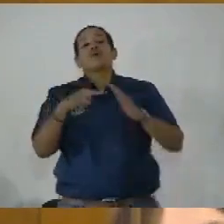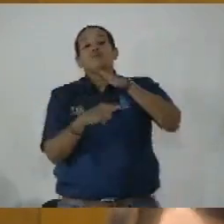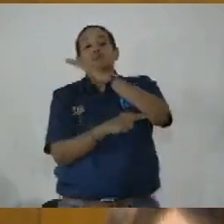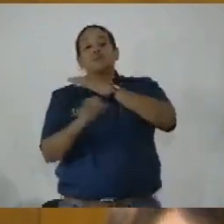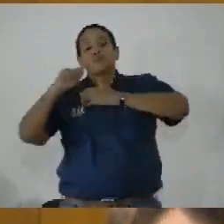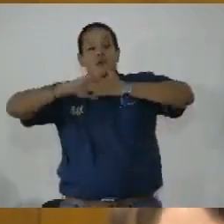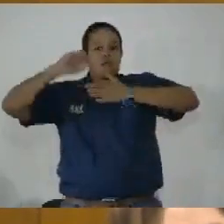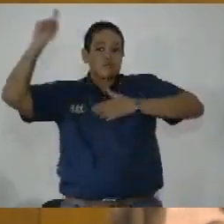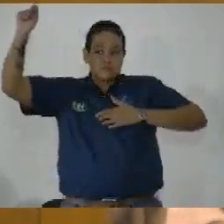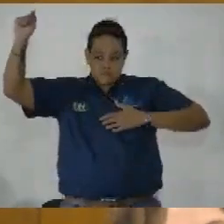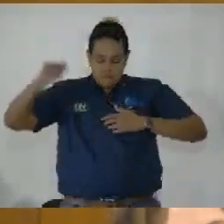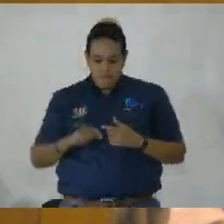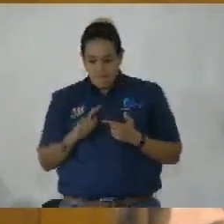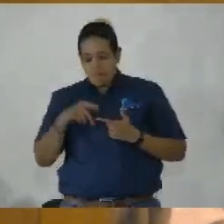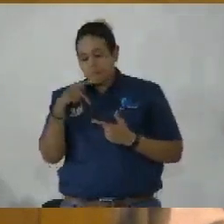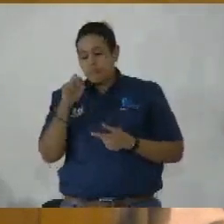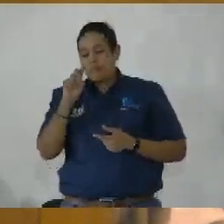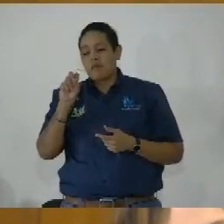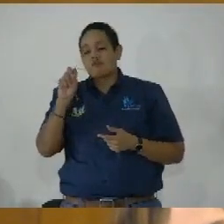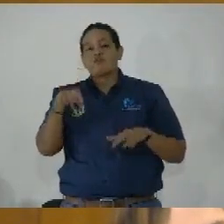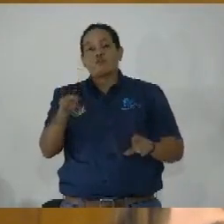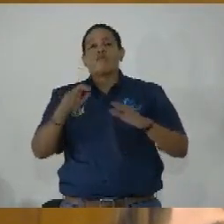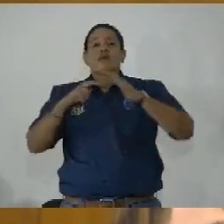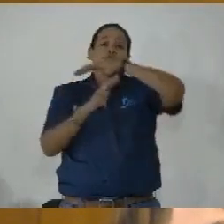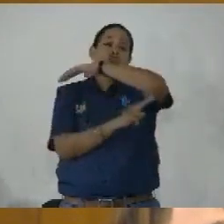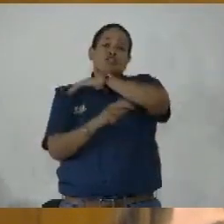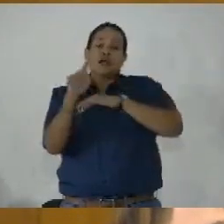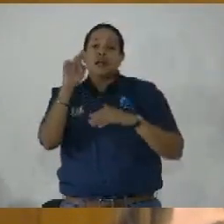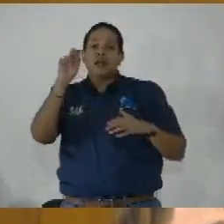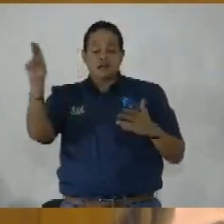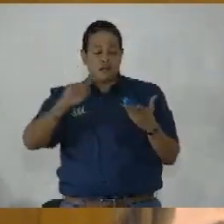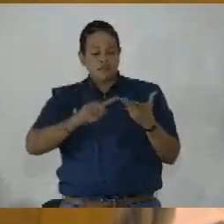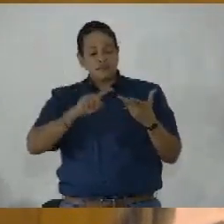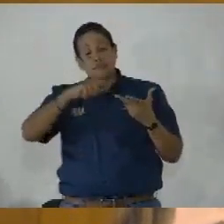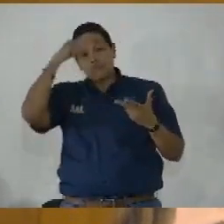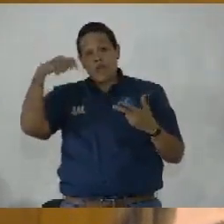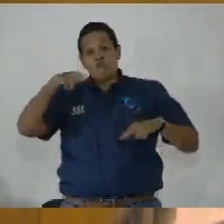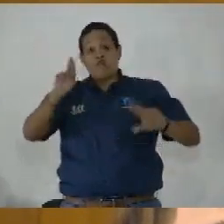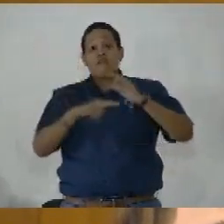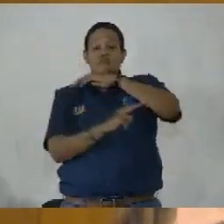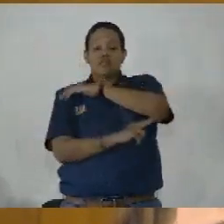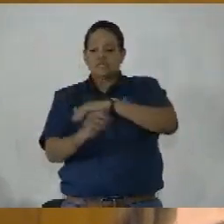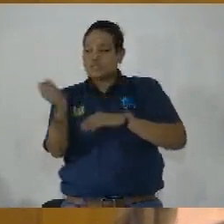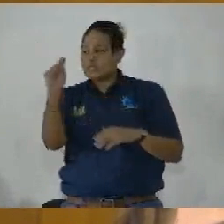Thomas, Pedro River Bridge in Clarendon, Black River Bridge in St. Elizabeth,